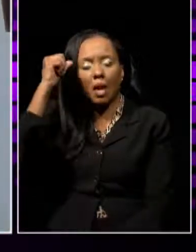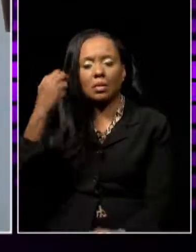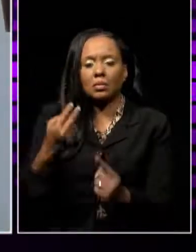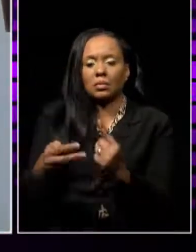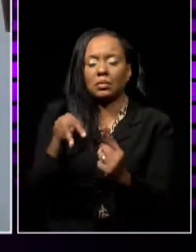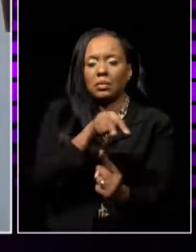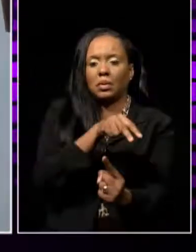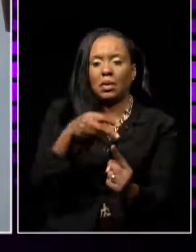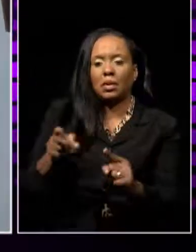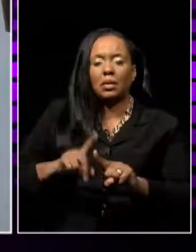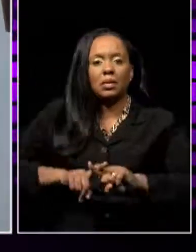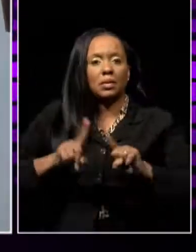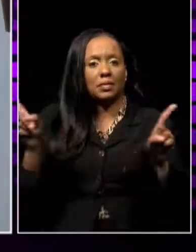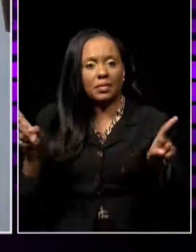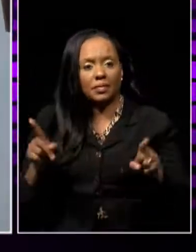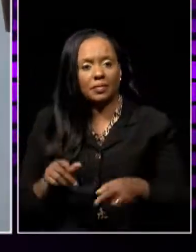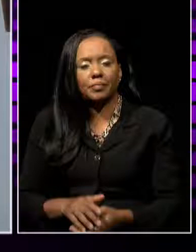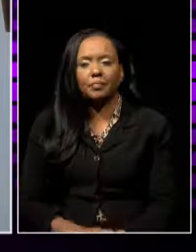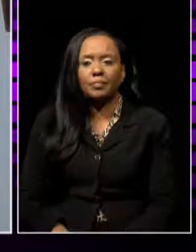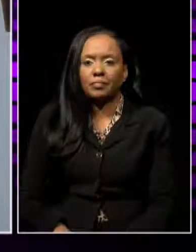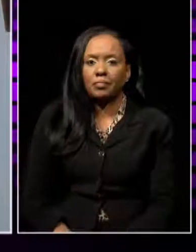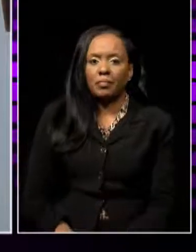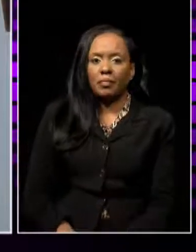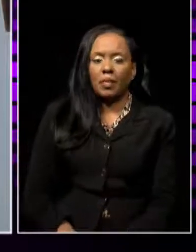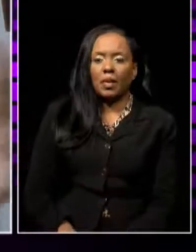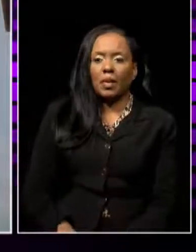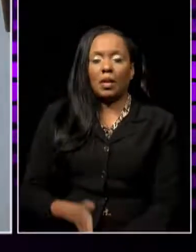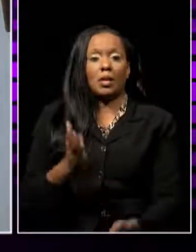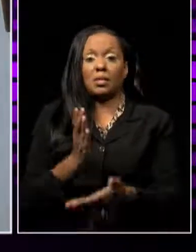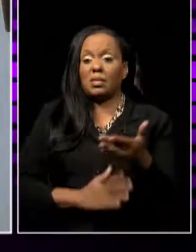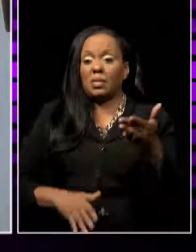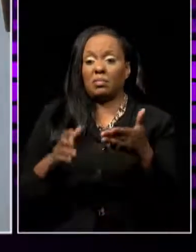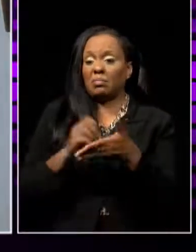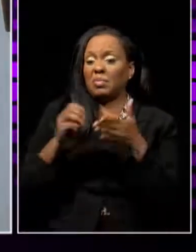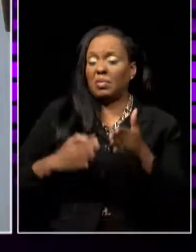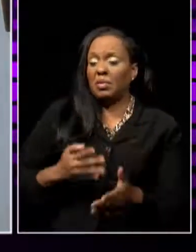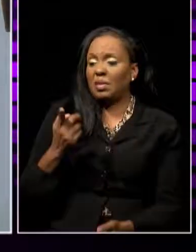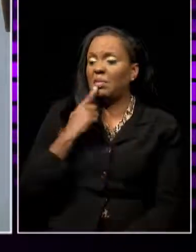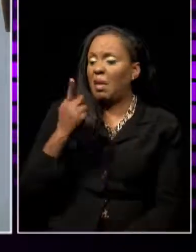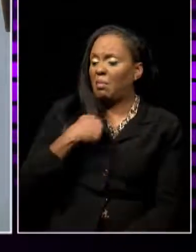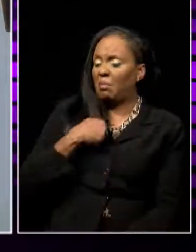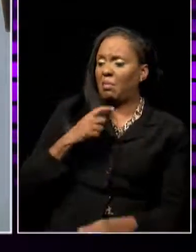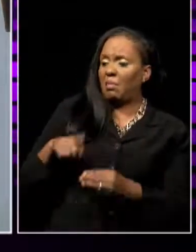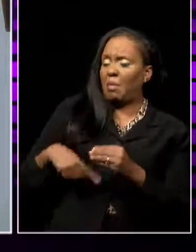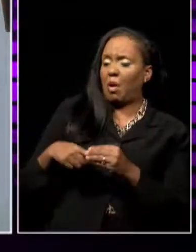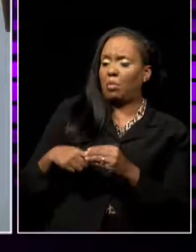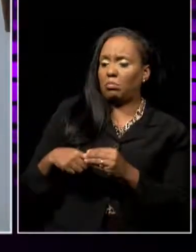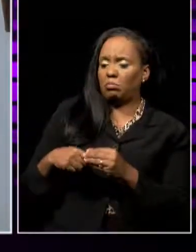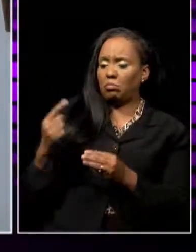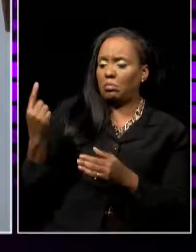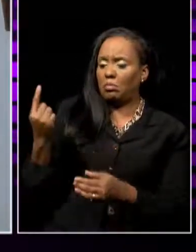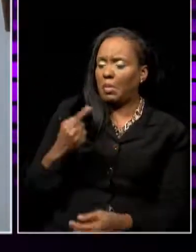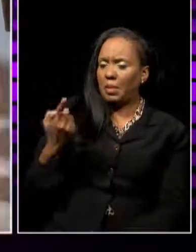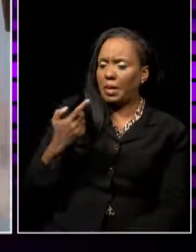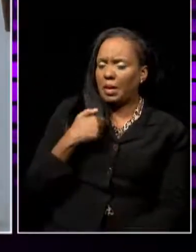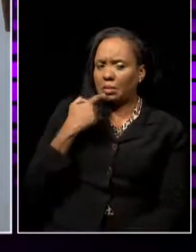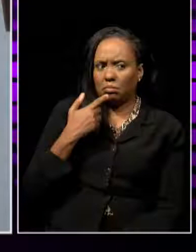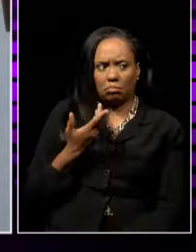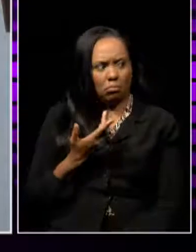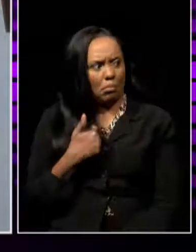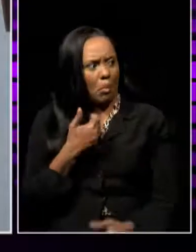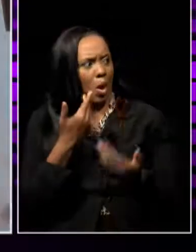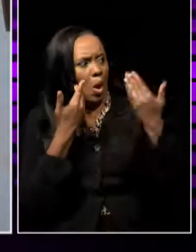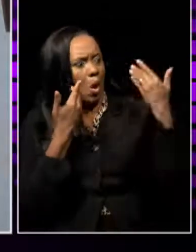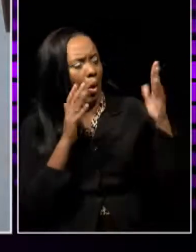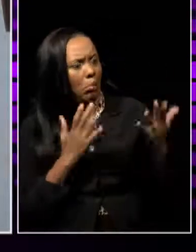taken up the device. And in some cases, some students would tell me about things that I didn't even realize that they could do. So I think that they really, at my school I